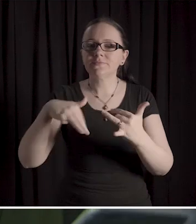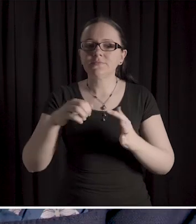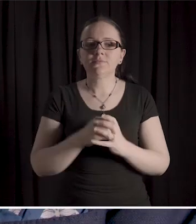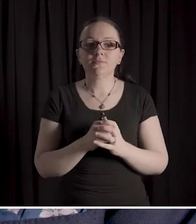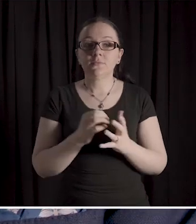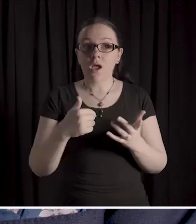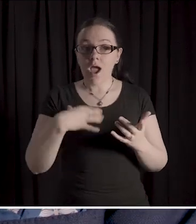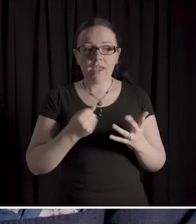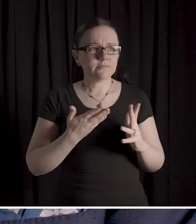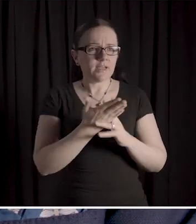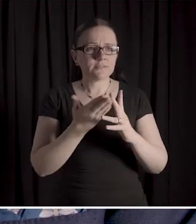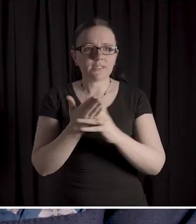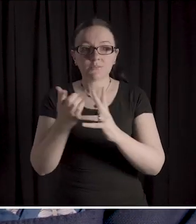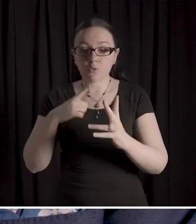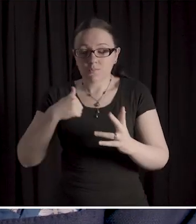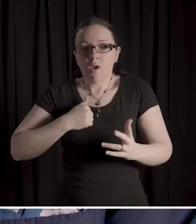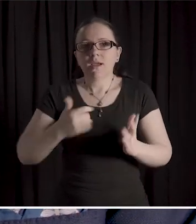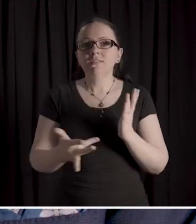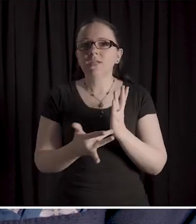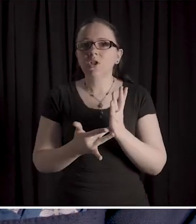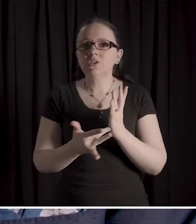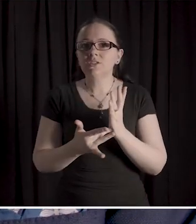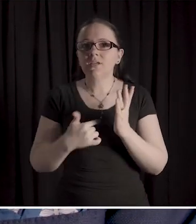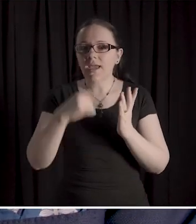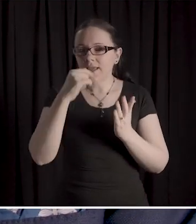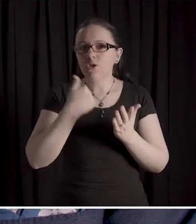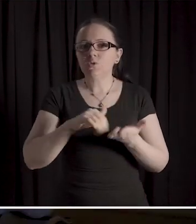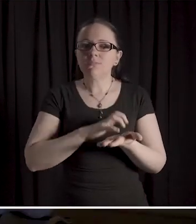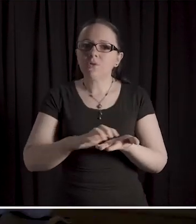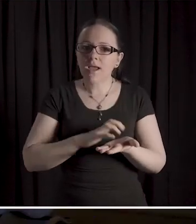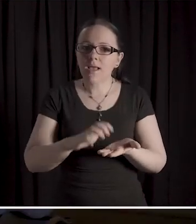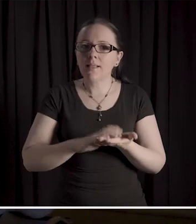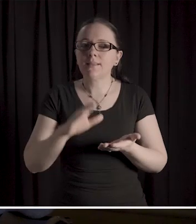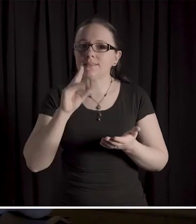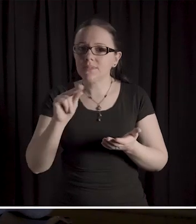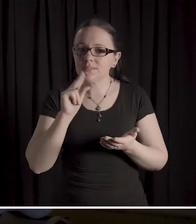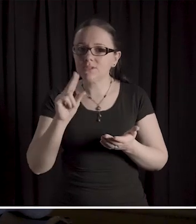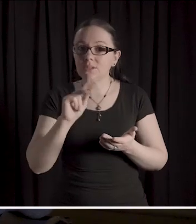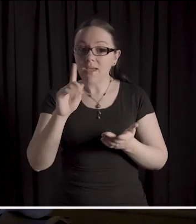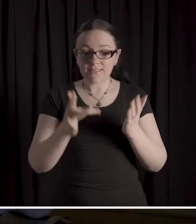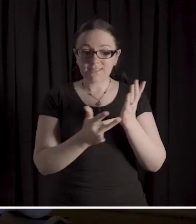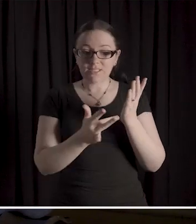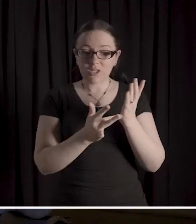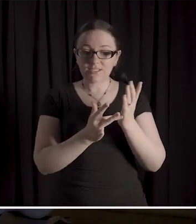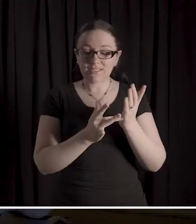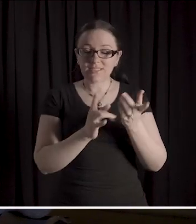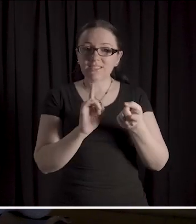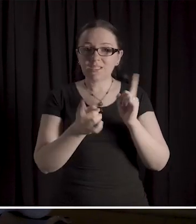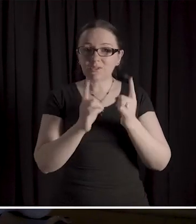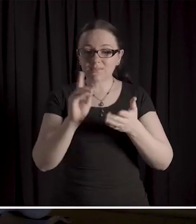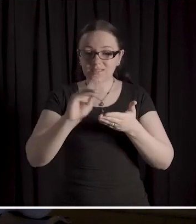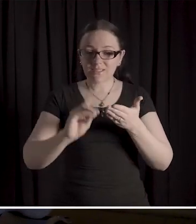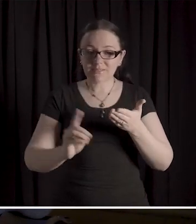greater access because of the technology that I use, using Braille and speech. Technology, though, if it's not